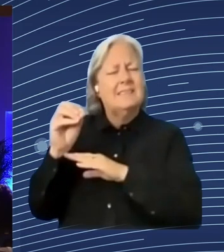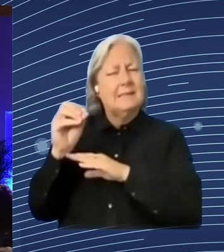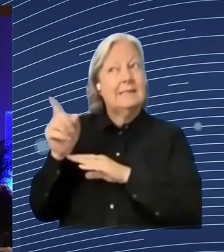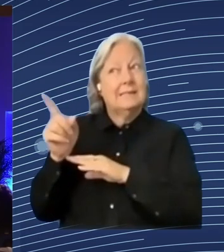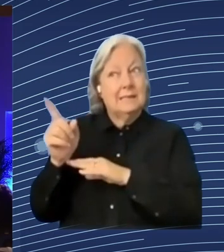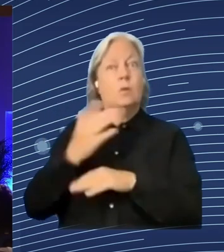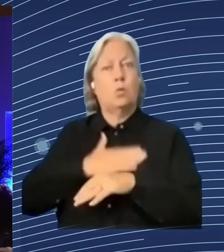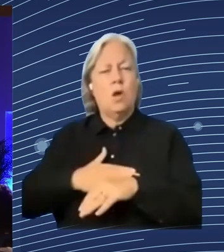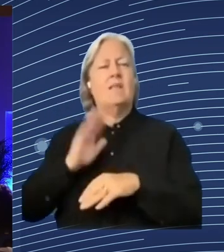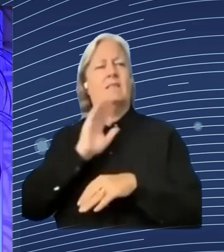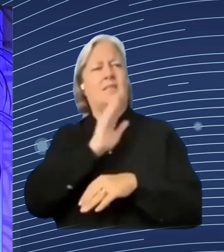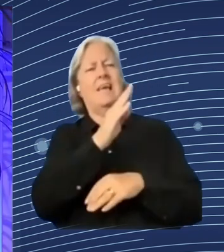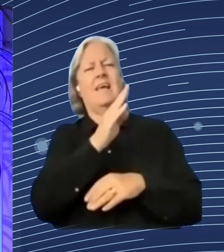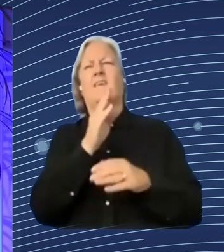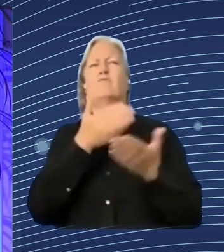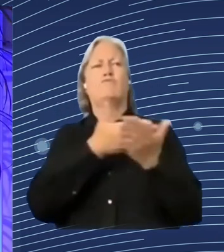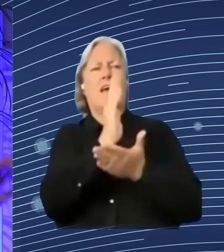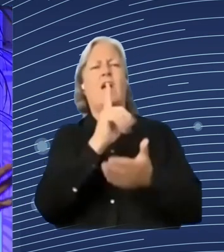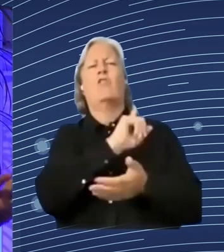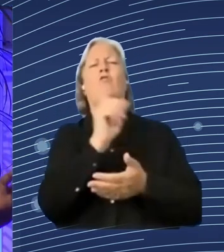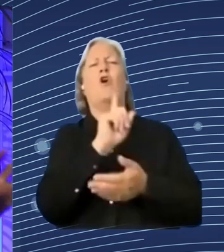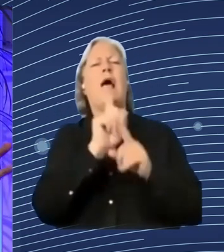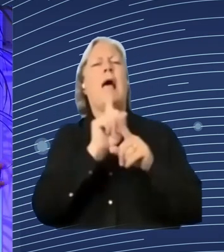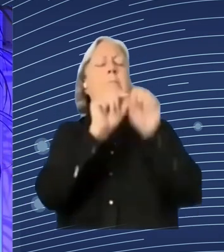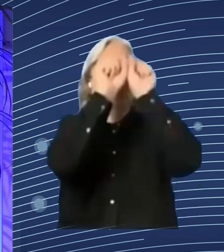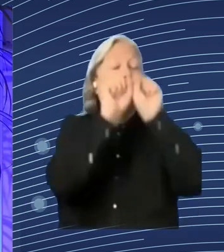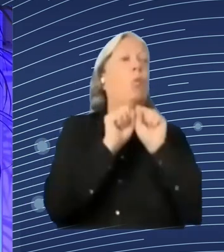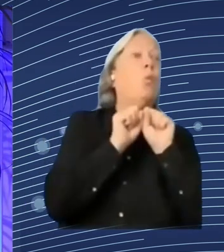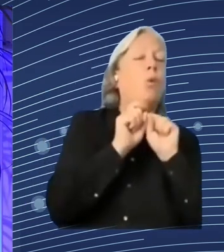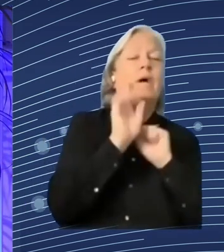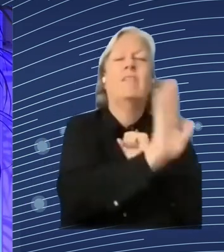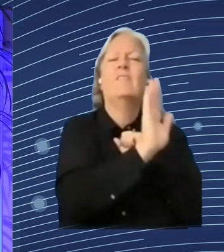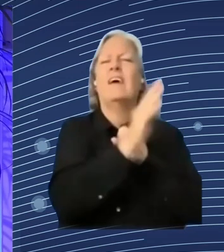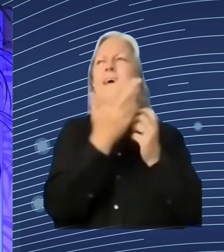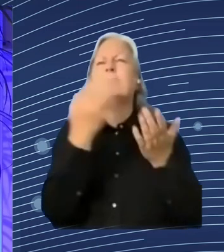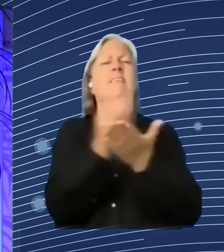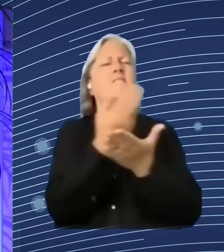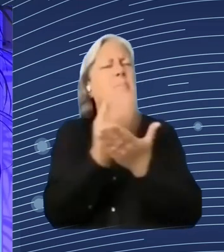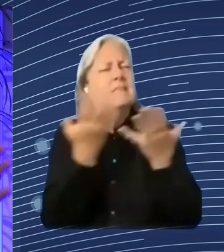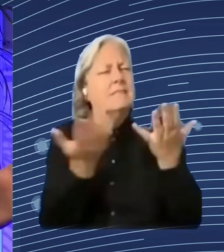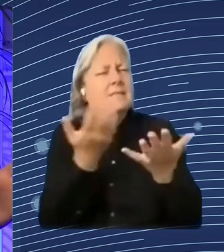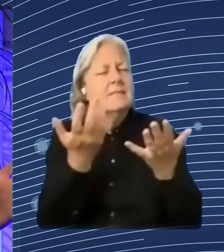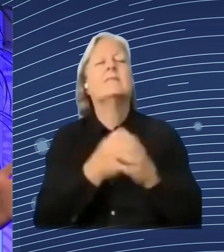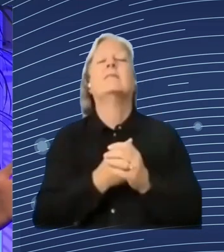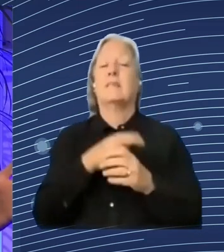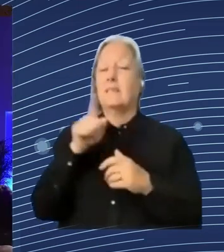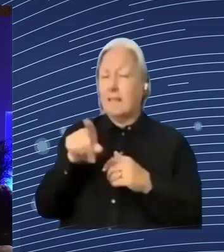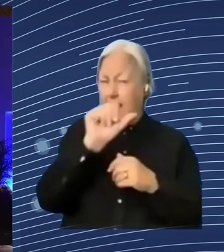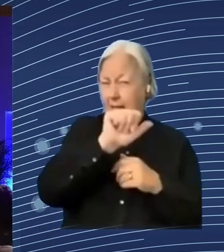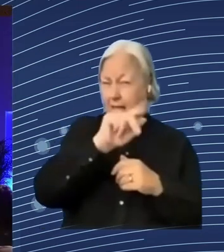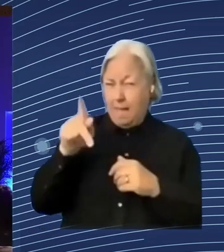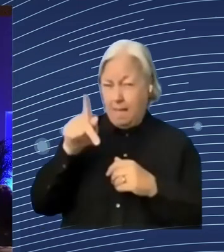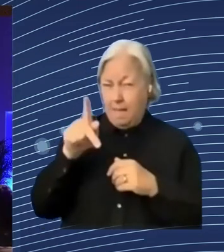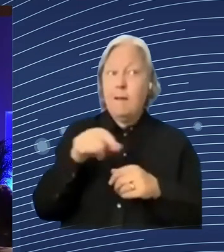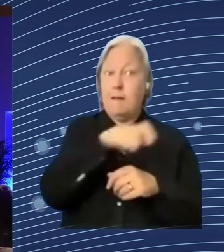rights are not violated? And also give us an idea, again, I might be misunderstanding, but so it's an application that individuals have. Yeah, the